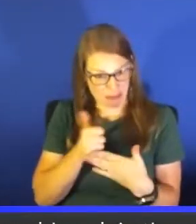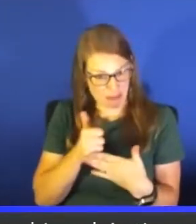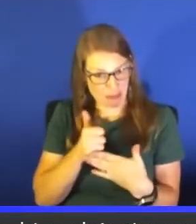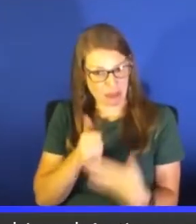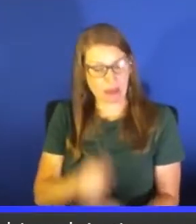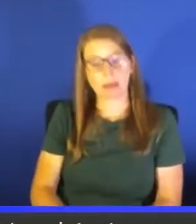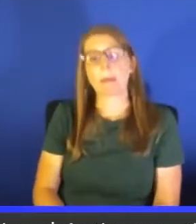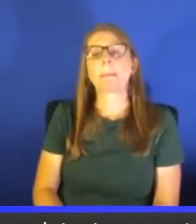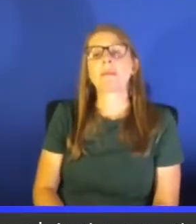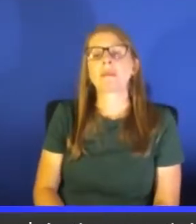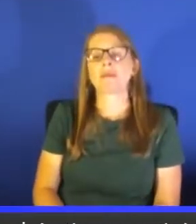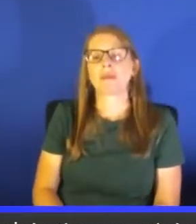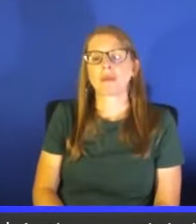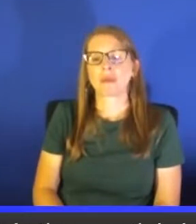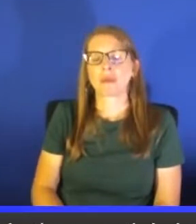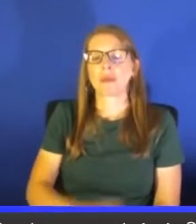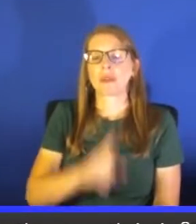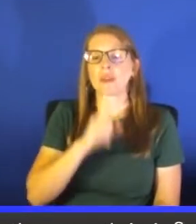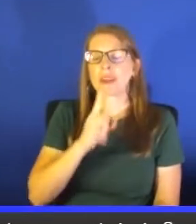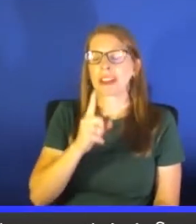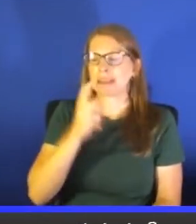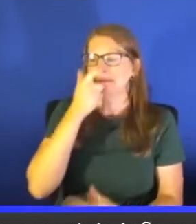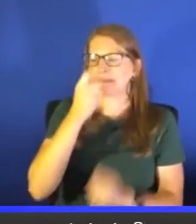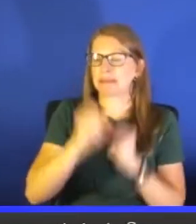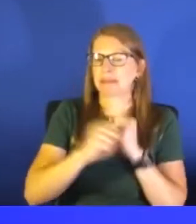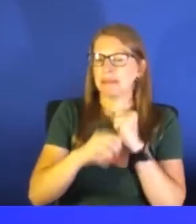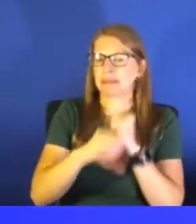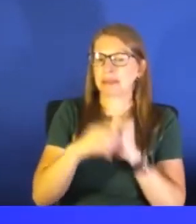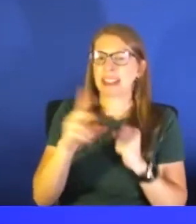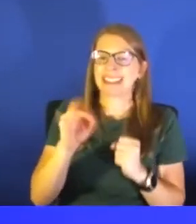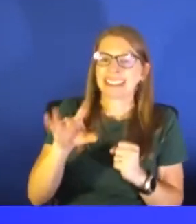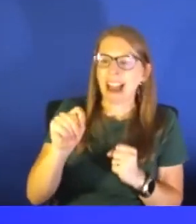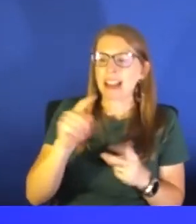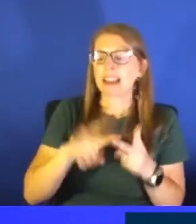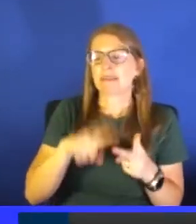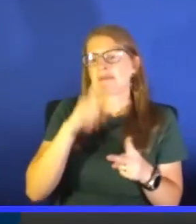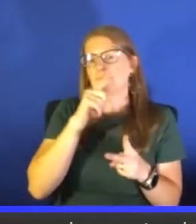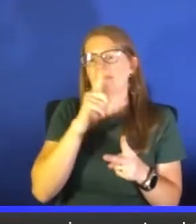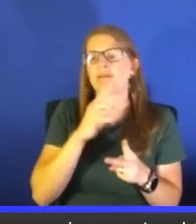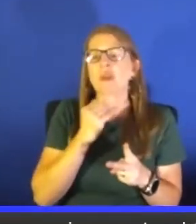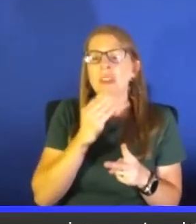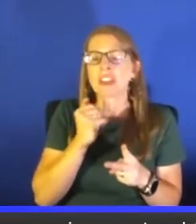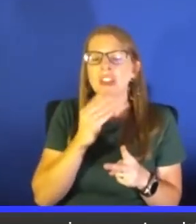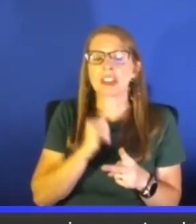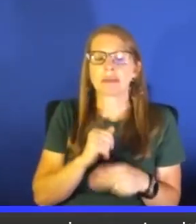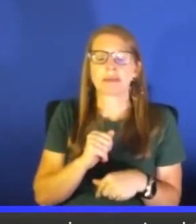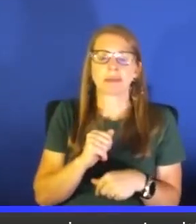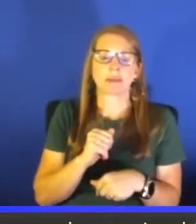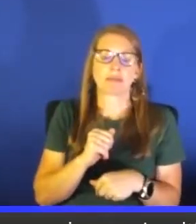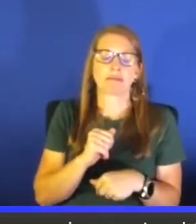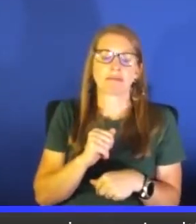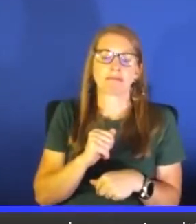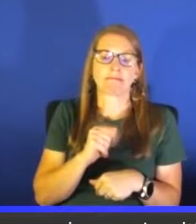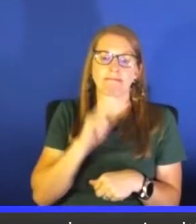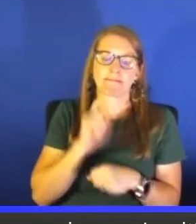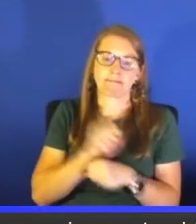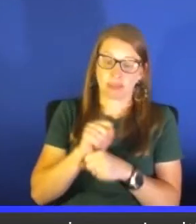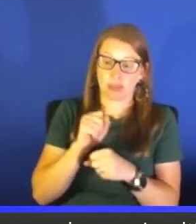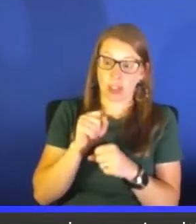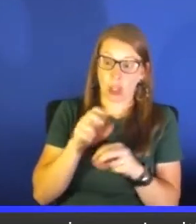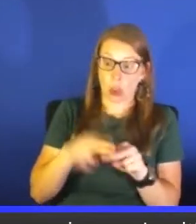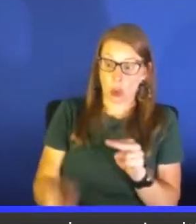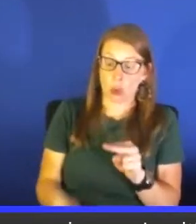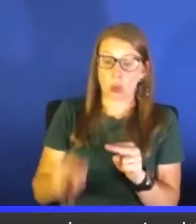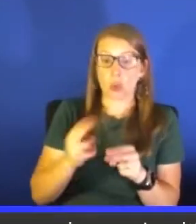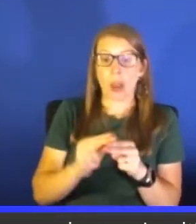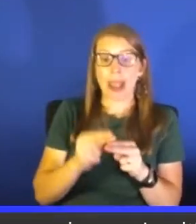lot of clever marketing with the use of diet and these artificial sweeteners. And so we have to remember that they're not going to actually help you lose weight, but they may